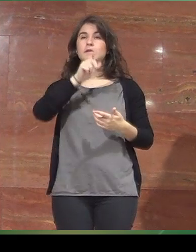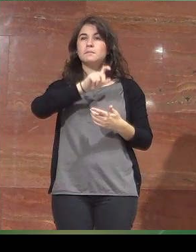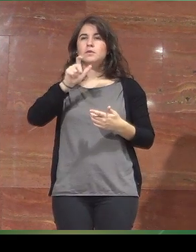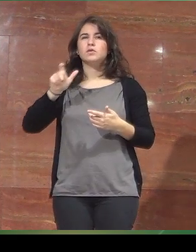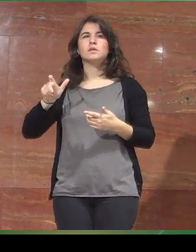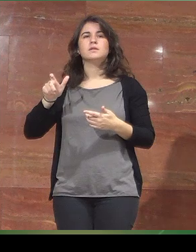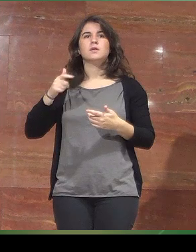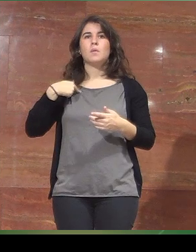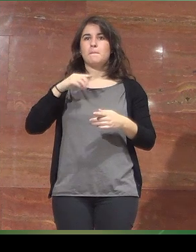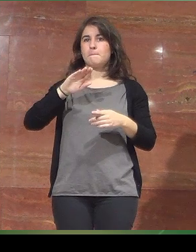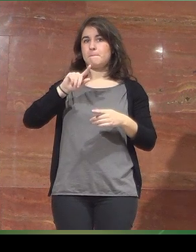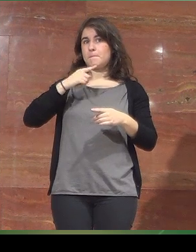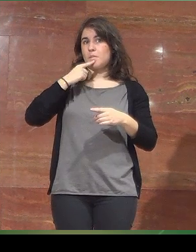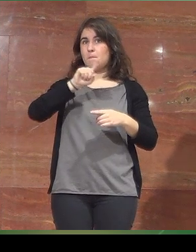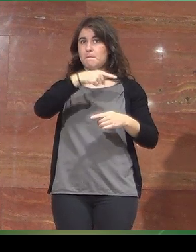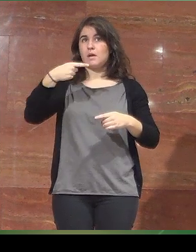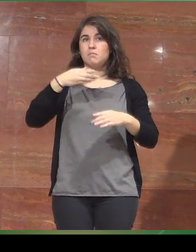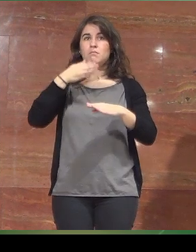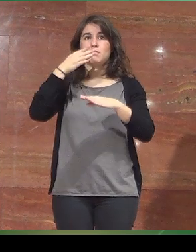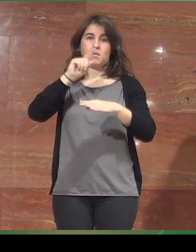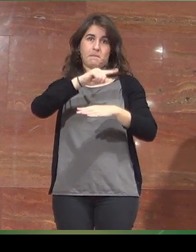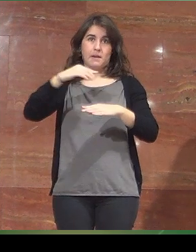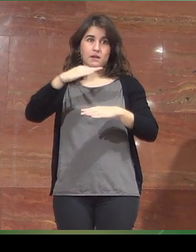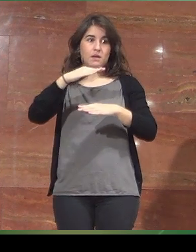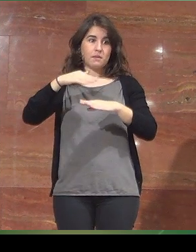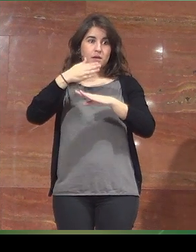bring again this